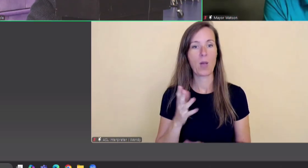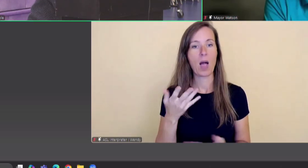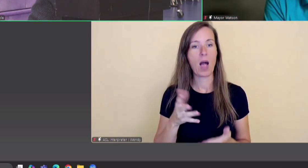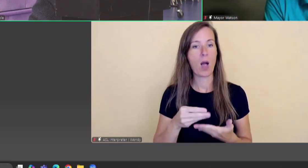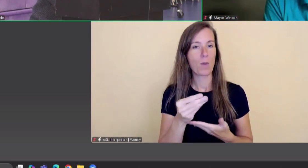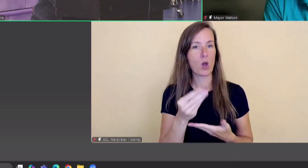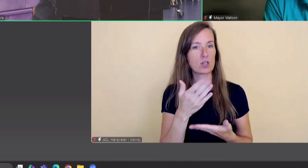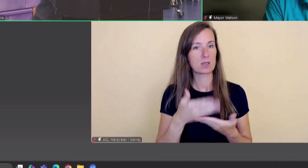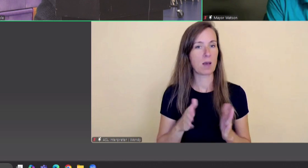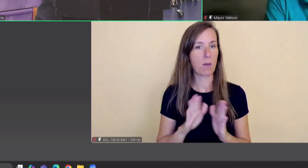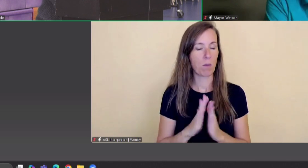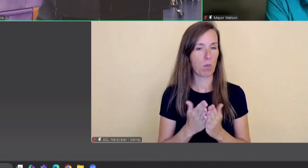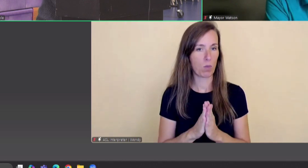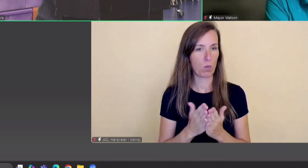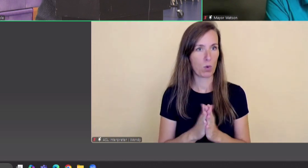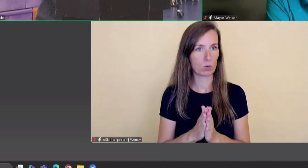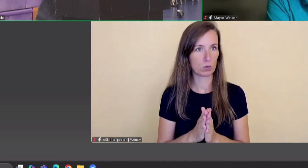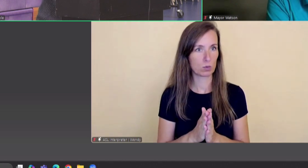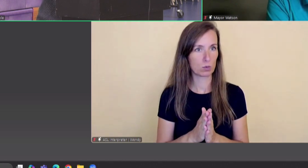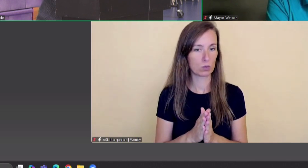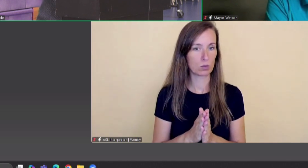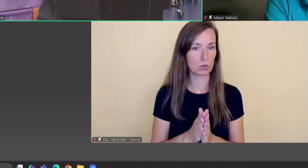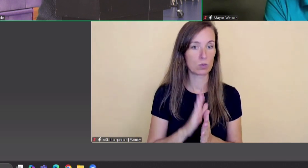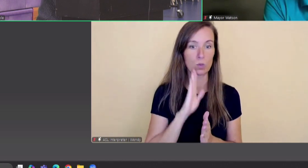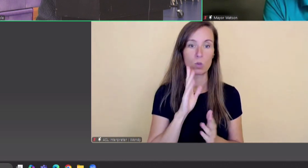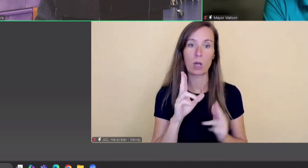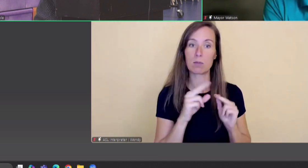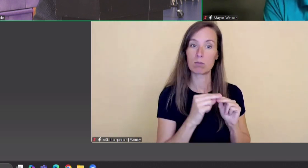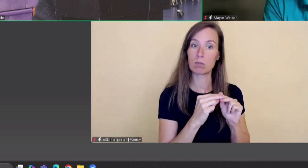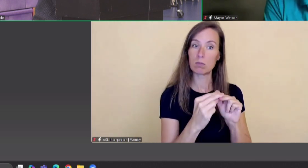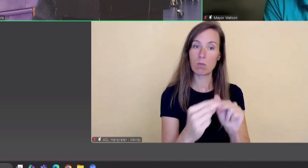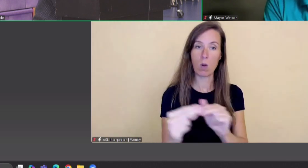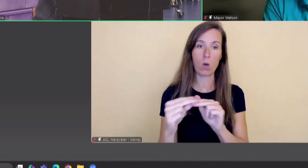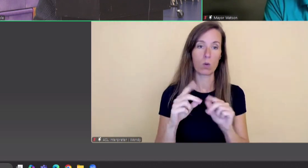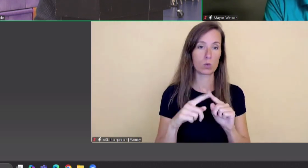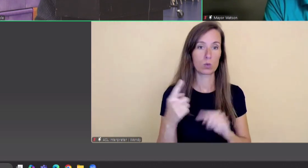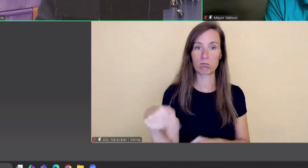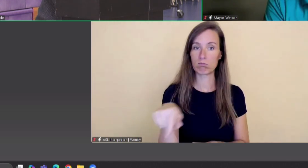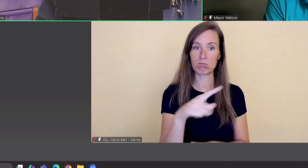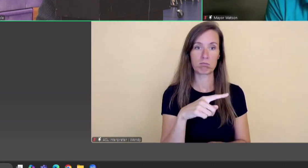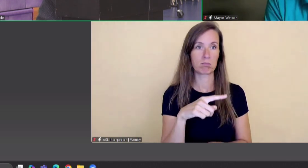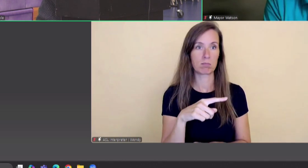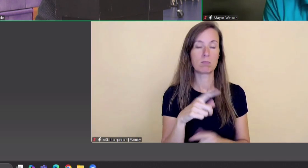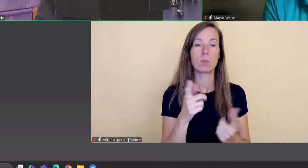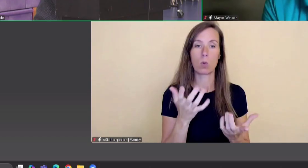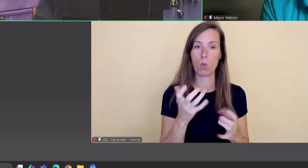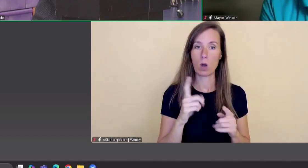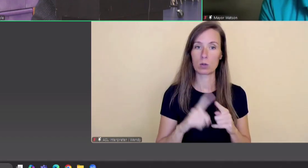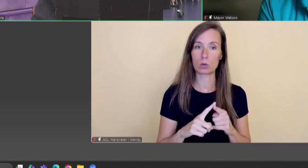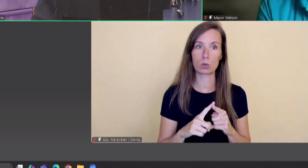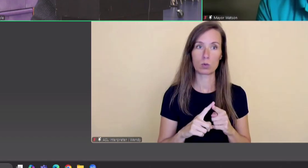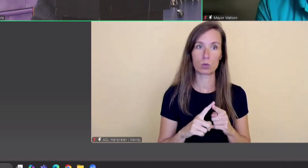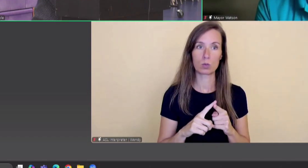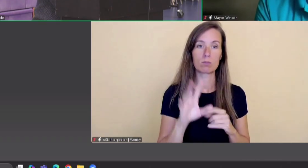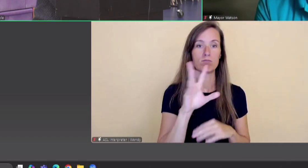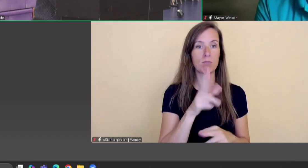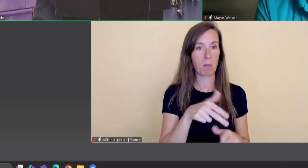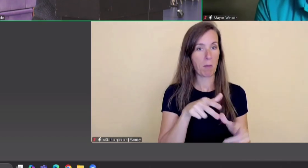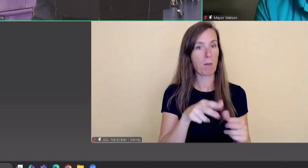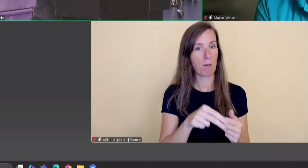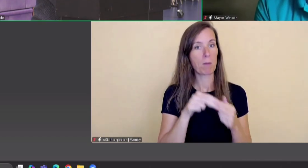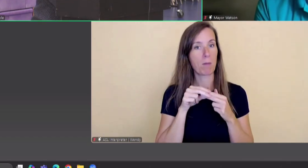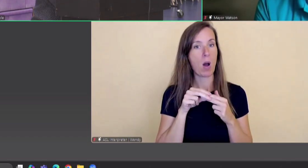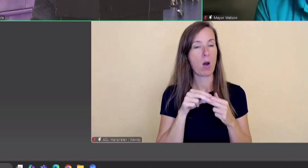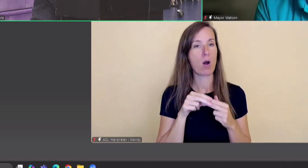that we will put on loan for anybody who wants to come and take them out. And there are